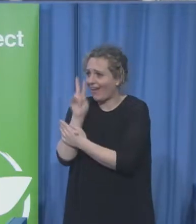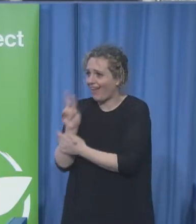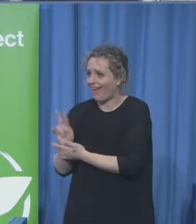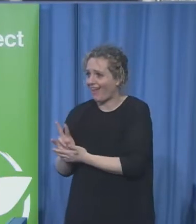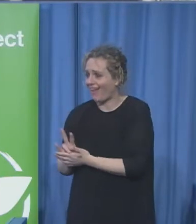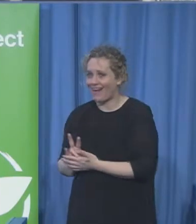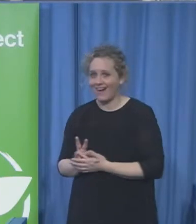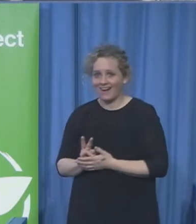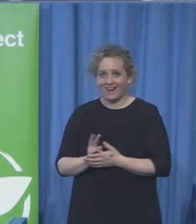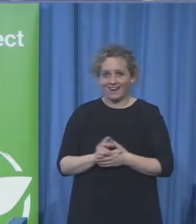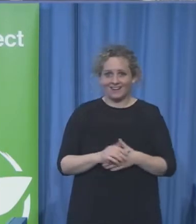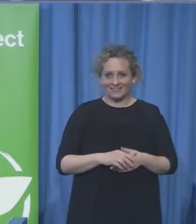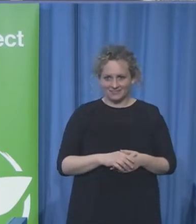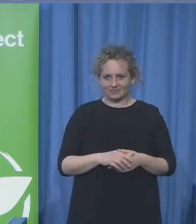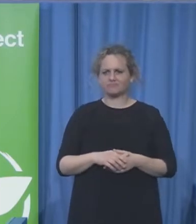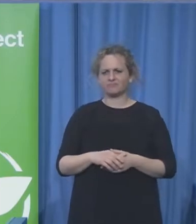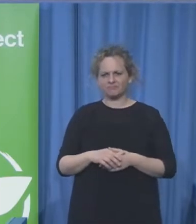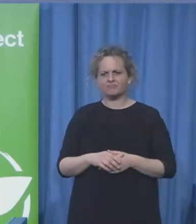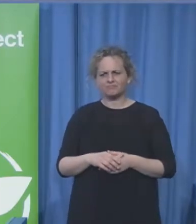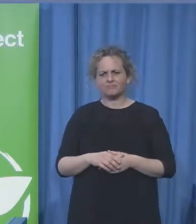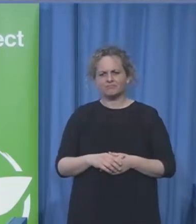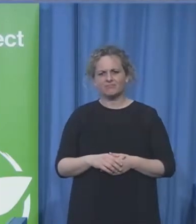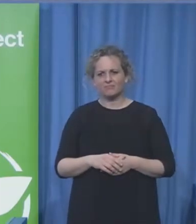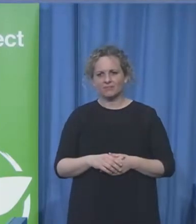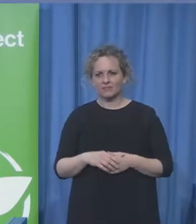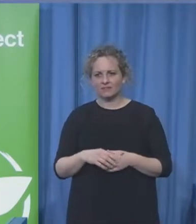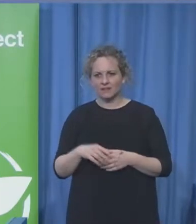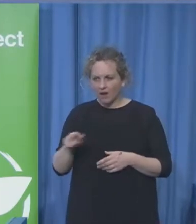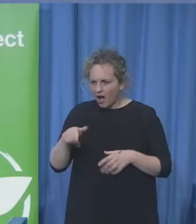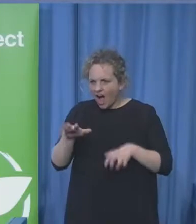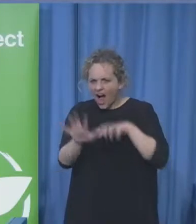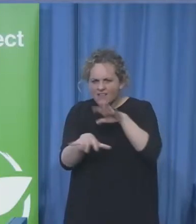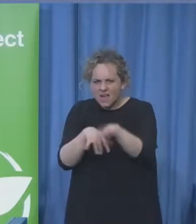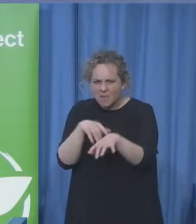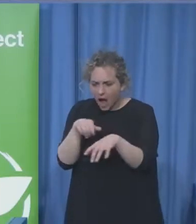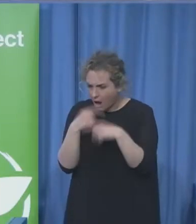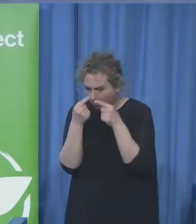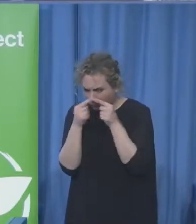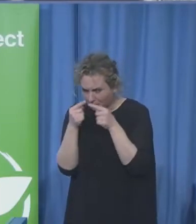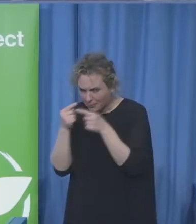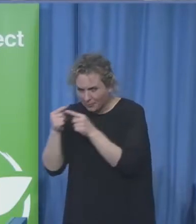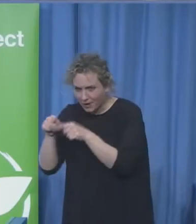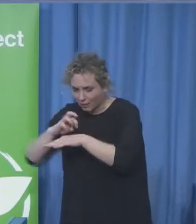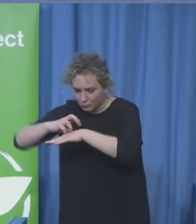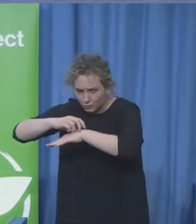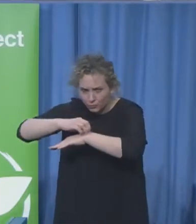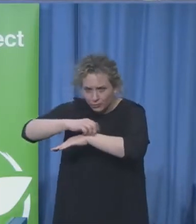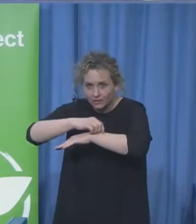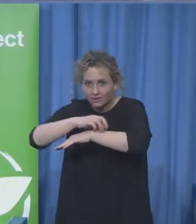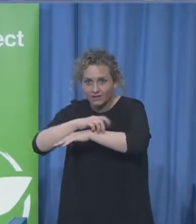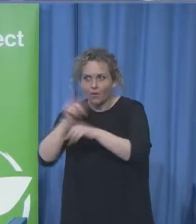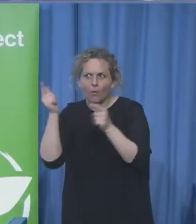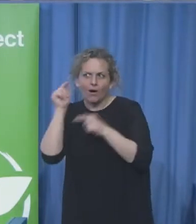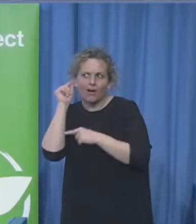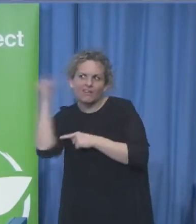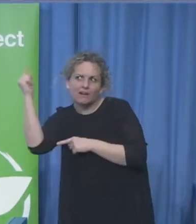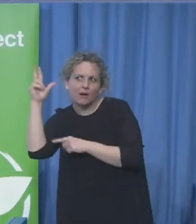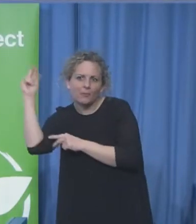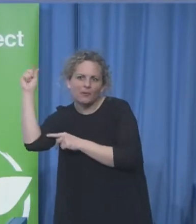and all the bird sounds, which is, it's nice to listen to. It's to wake up to. It's nice to just be